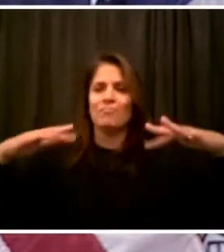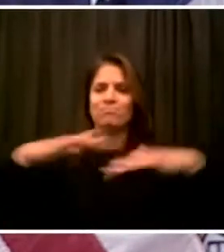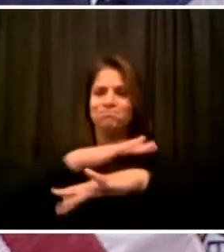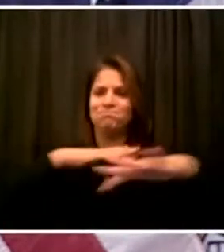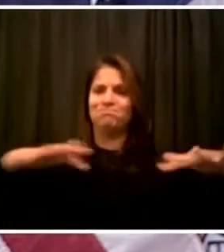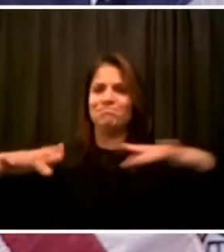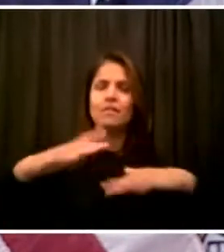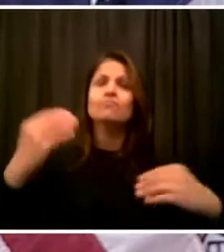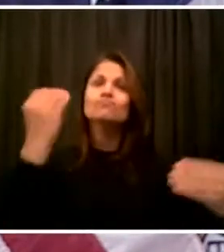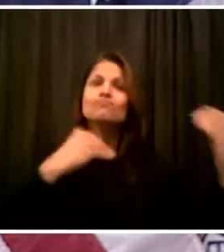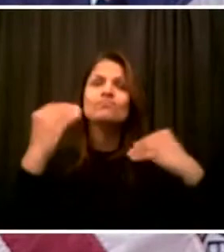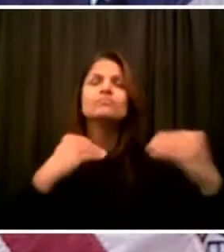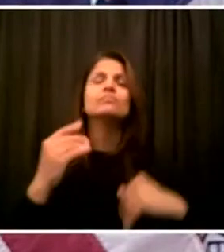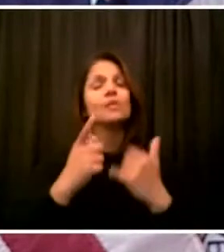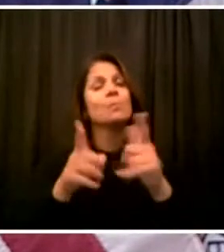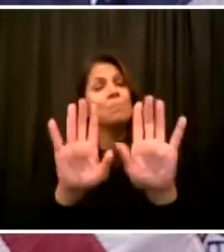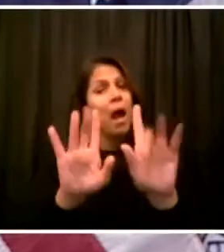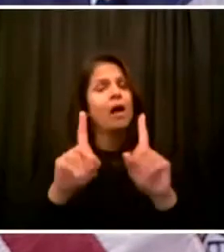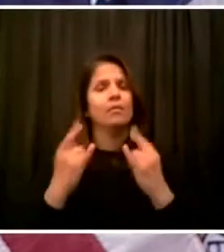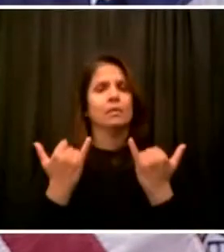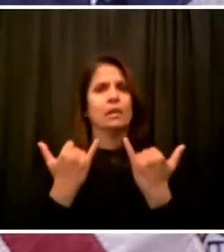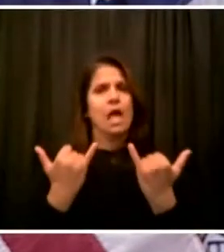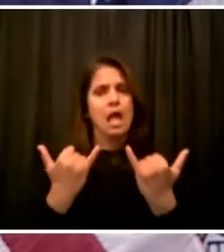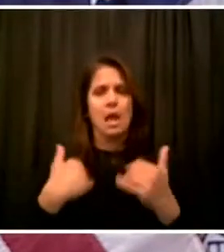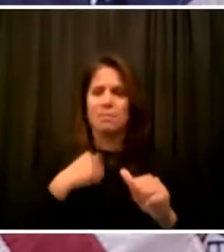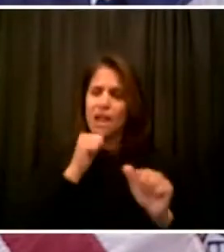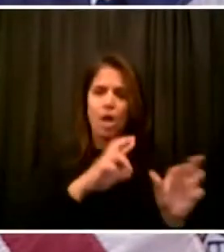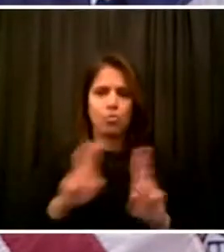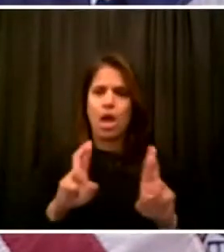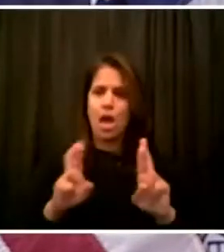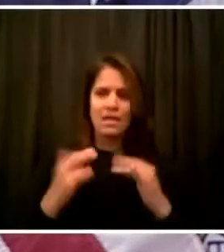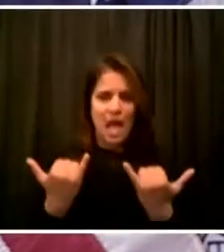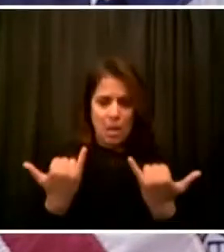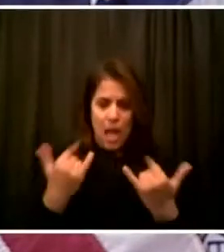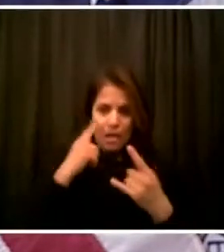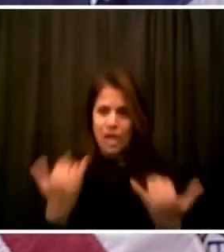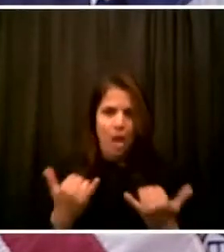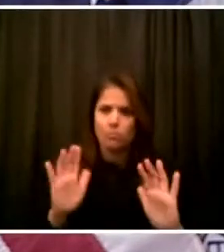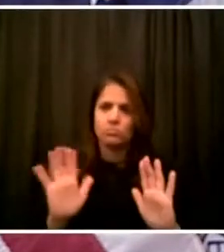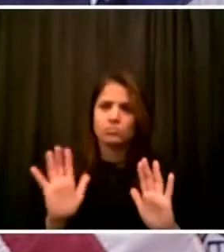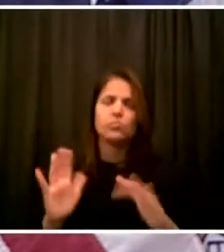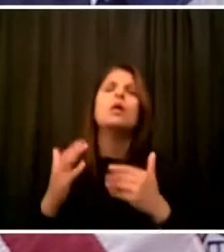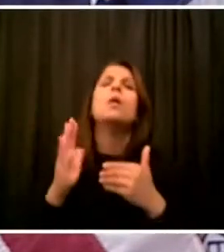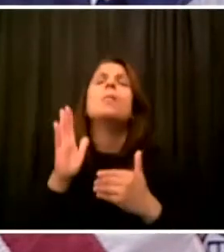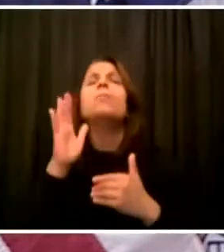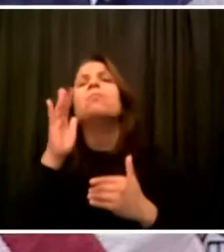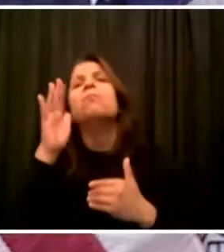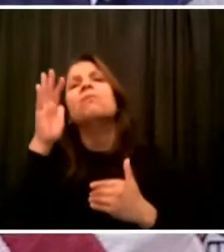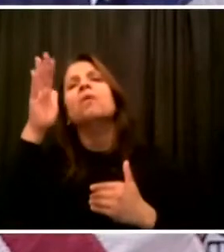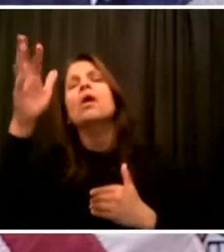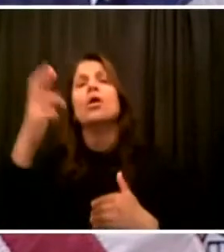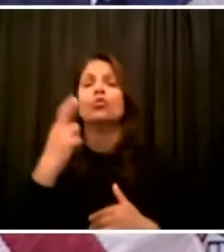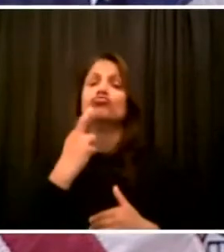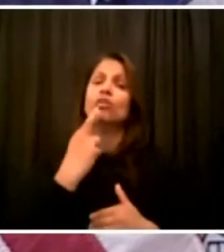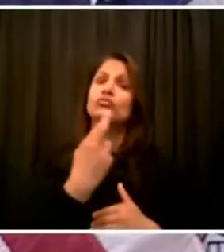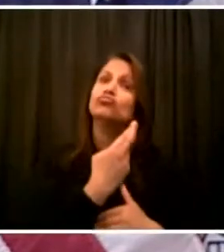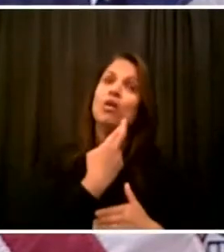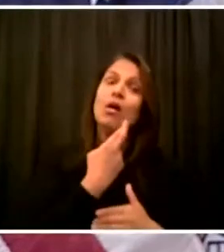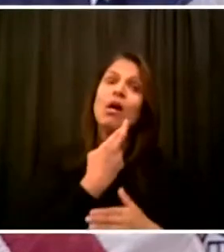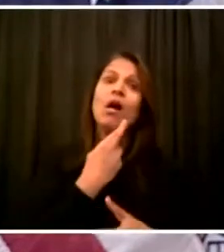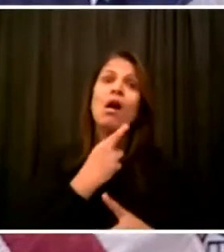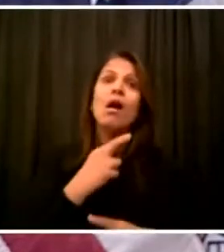into question how do you hit that sweet spot where you have the right social distancing and protections, where you have the right capacity so the businesses